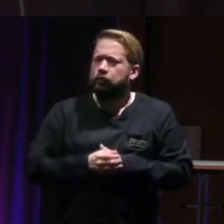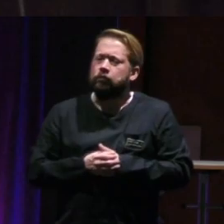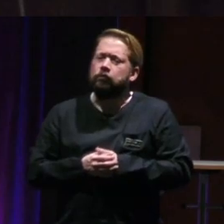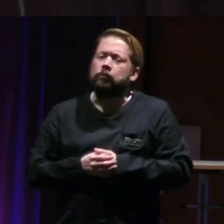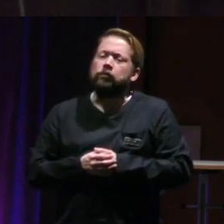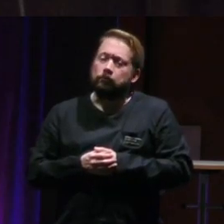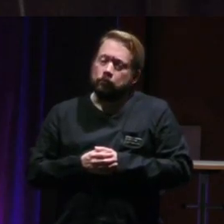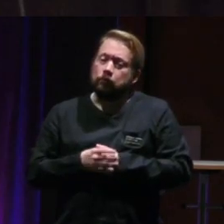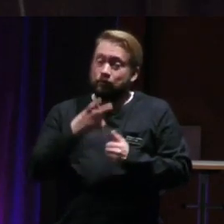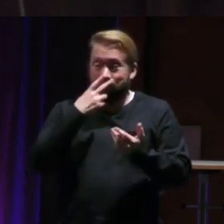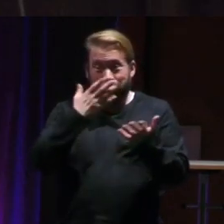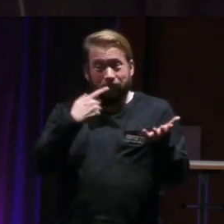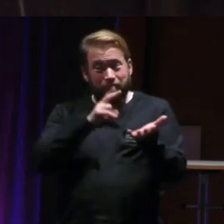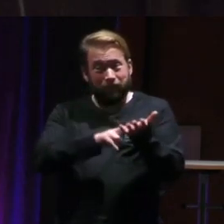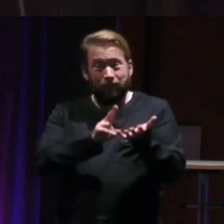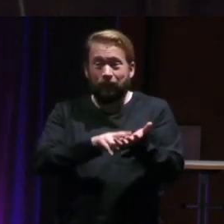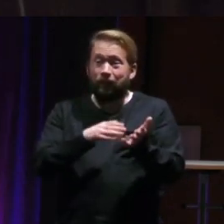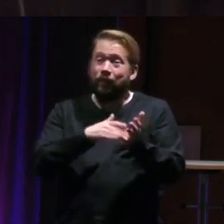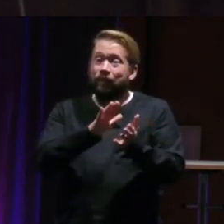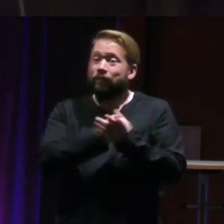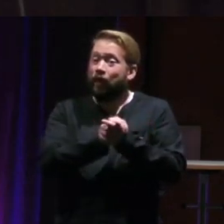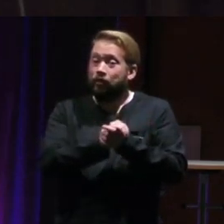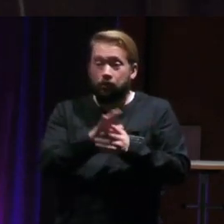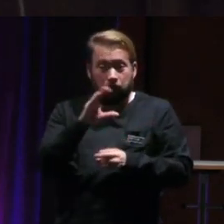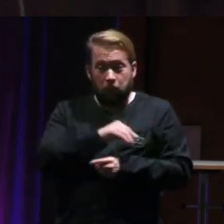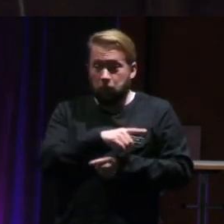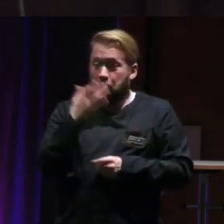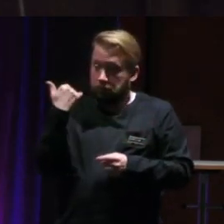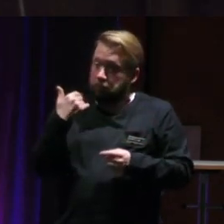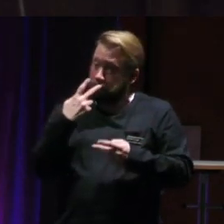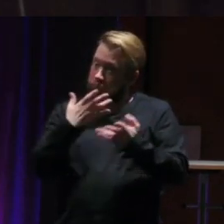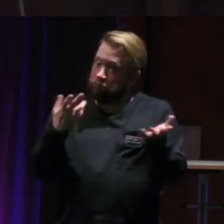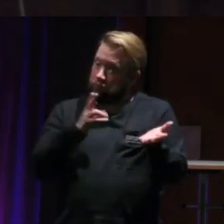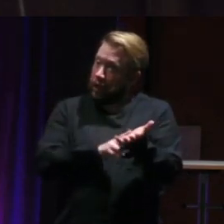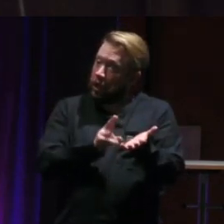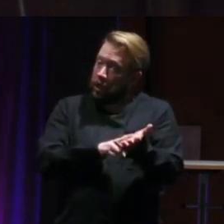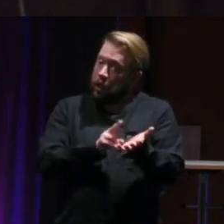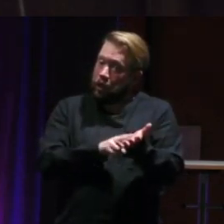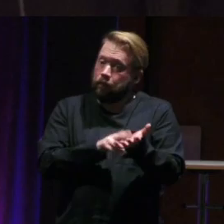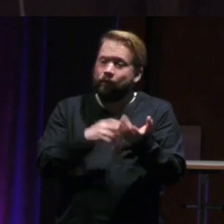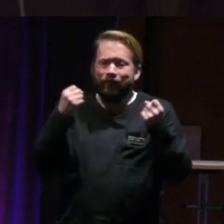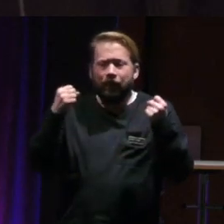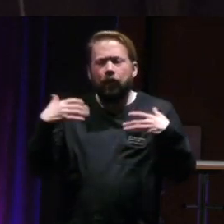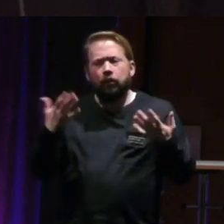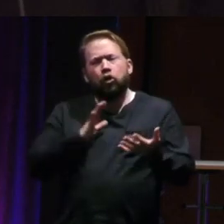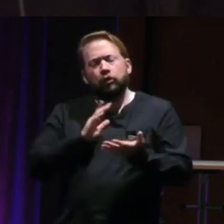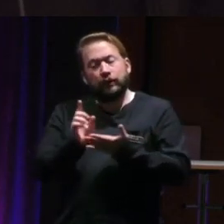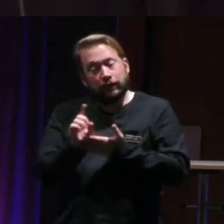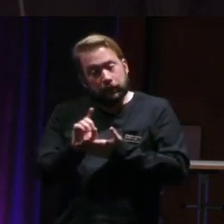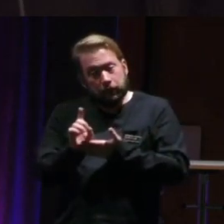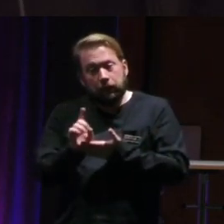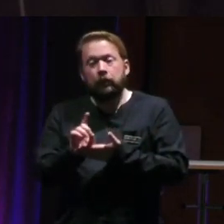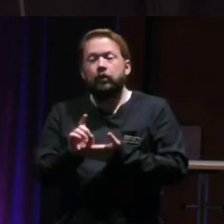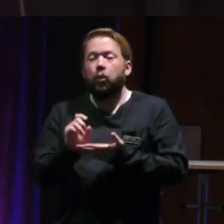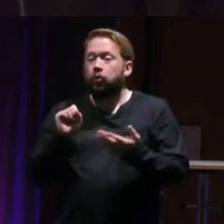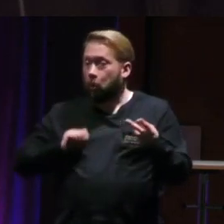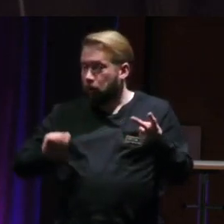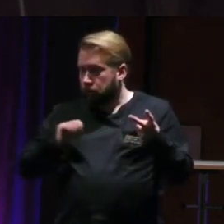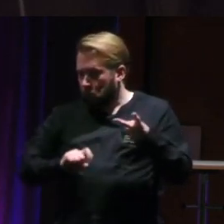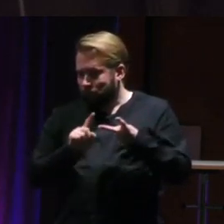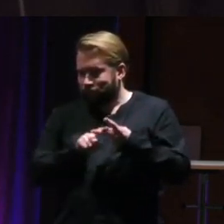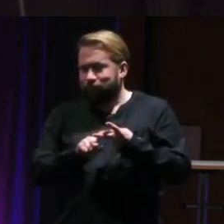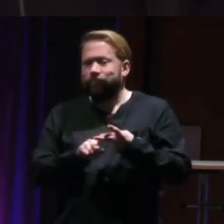facts, if you have time, of course, for this, because you should have time and patience. But I find